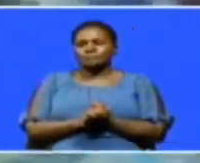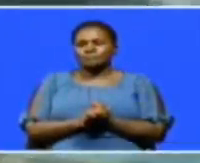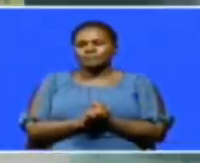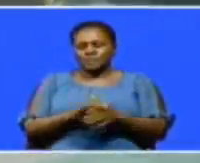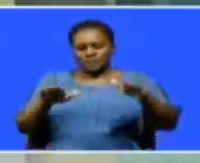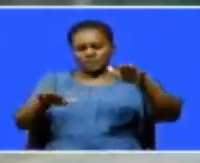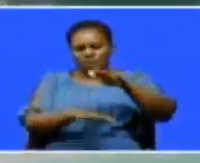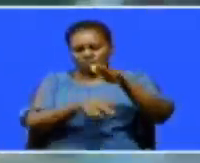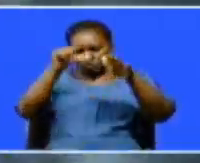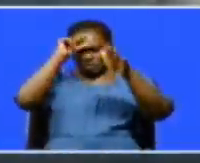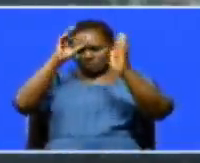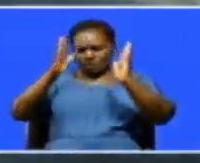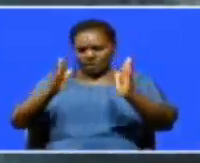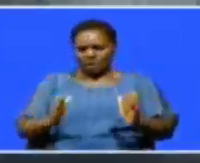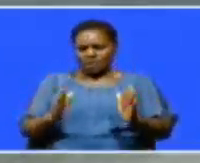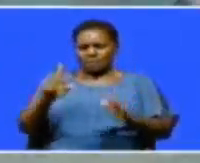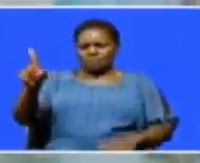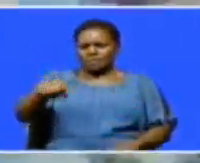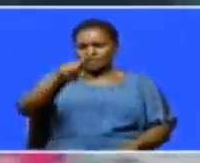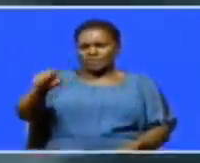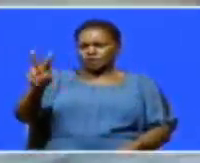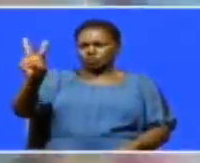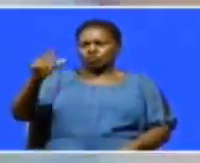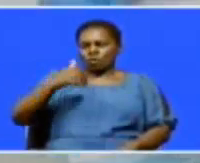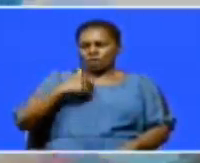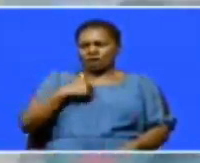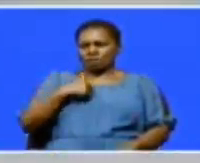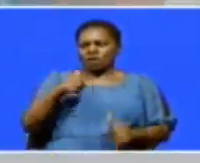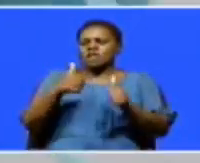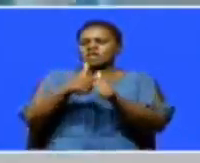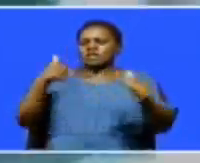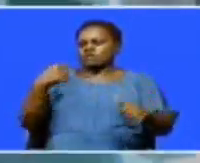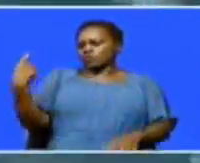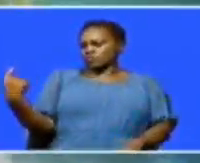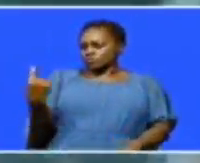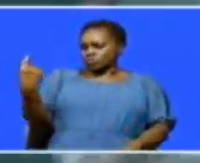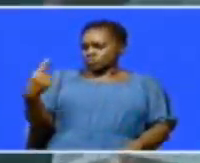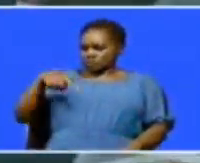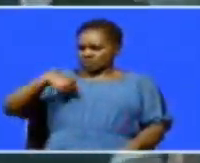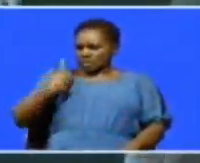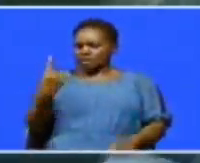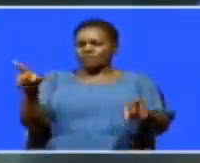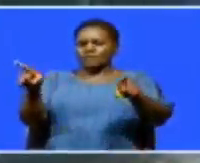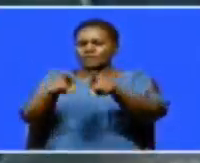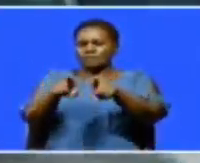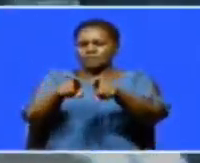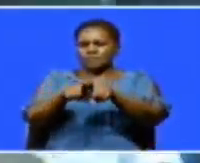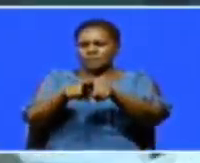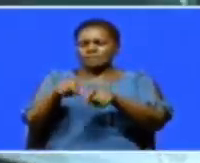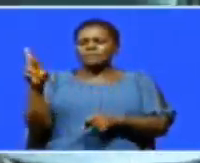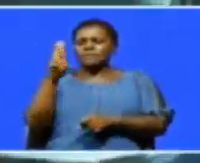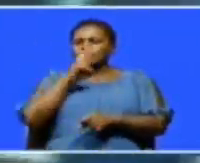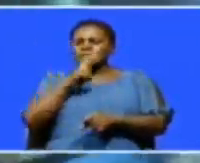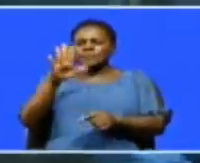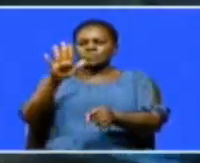The deputy governor is set to face charges for refusing to subject himself to self-quarantine and consequently exposing a number